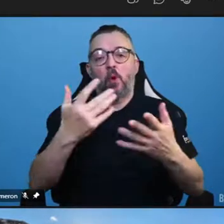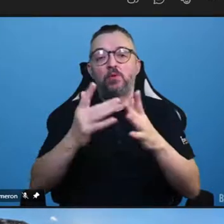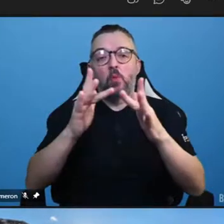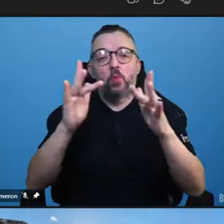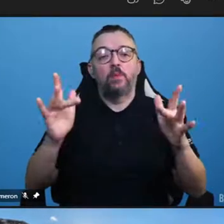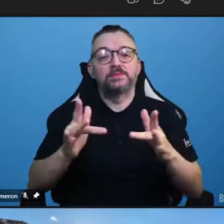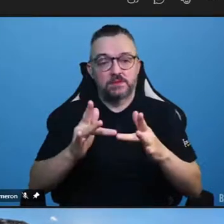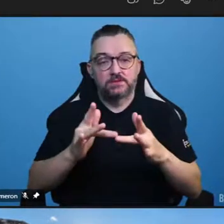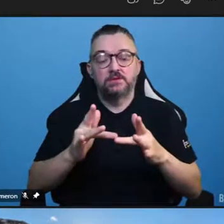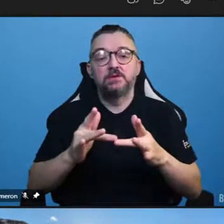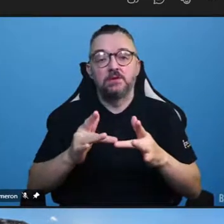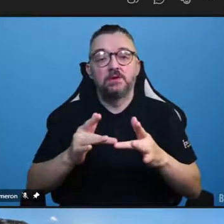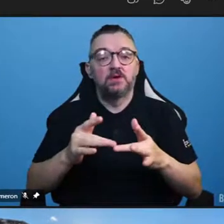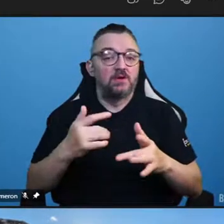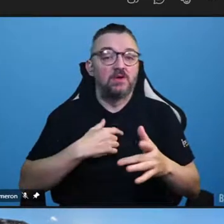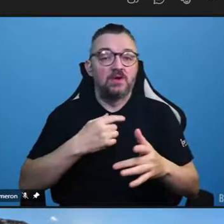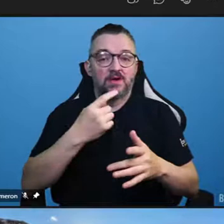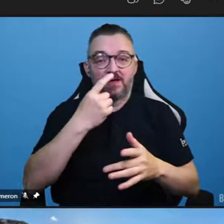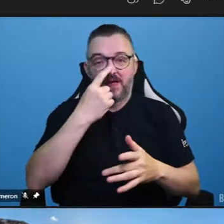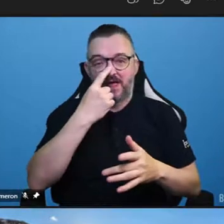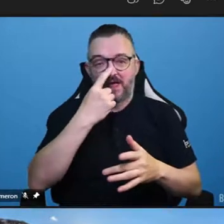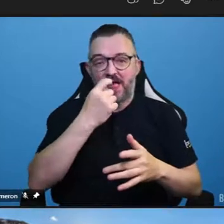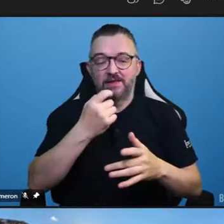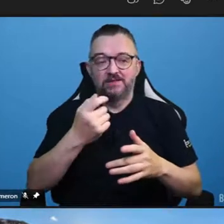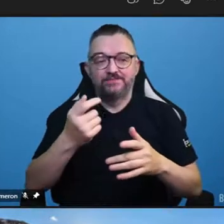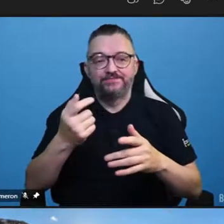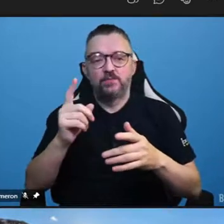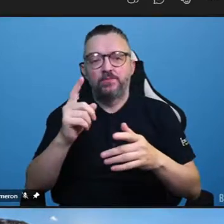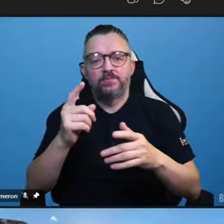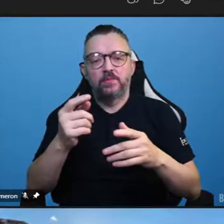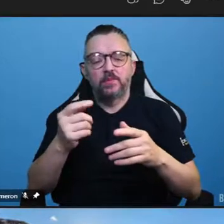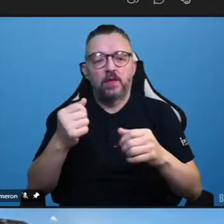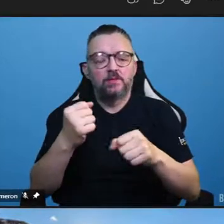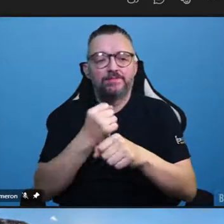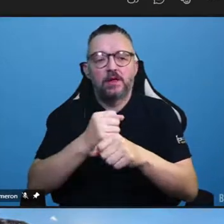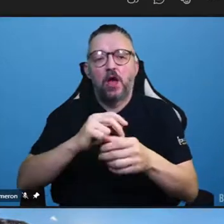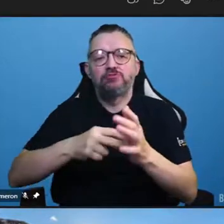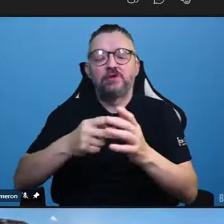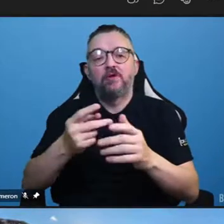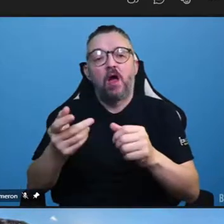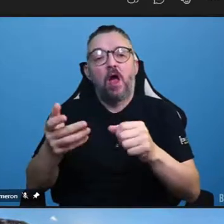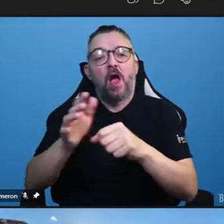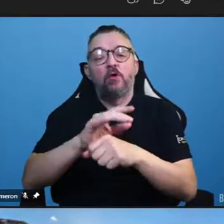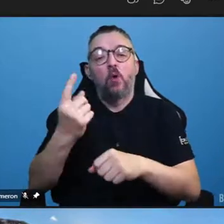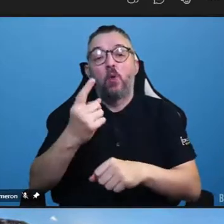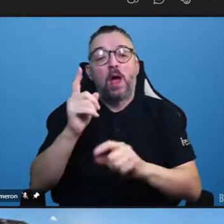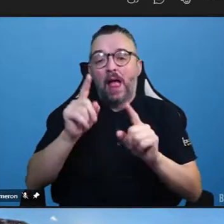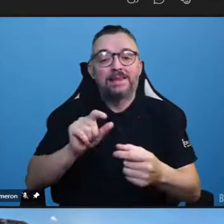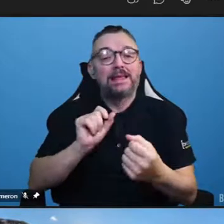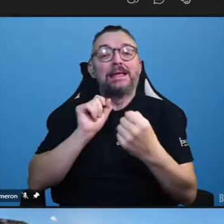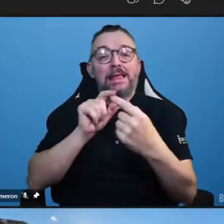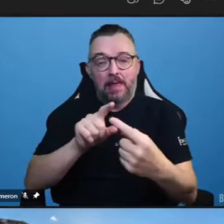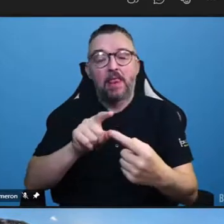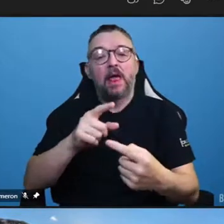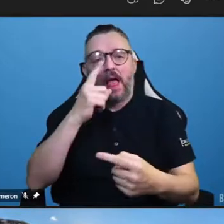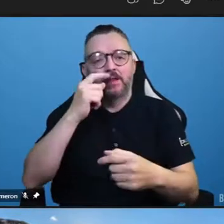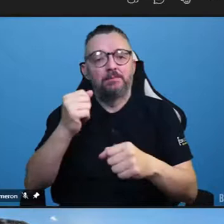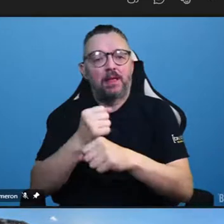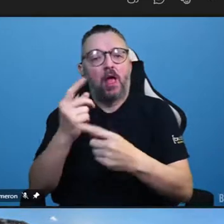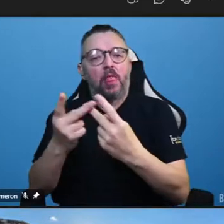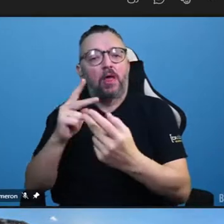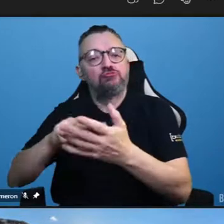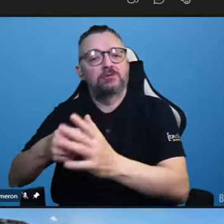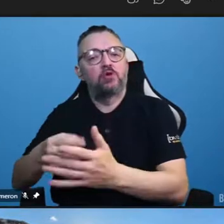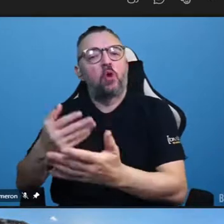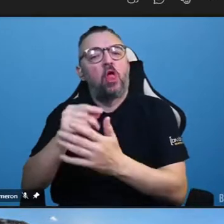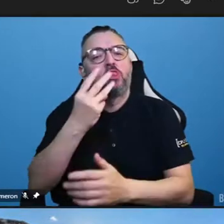And obviously we can make other arrangements there that are covered at 3.5 for folk who can't get an emailed version. So what is covered there